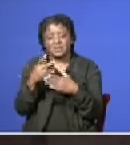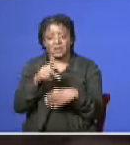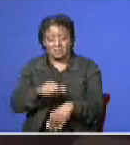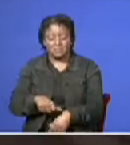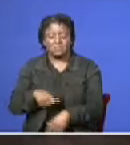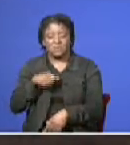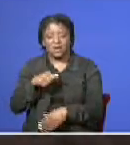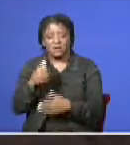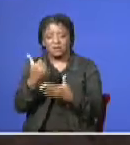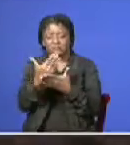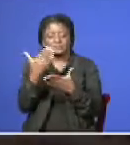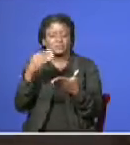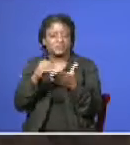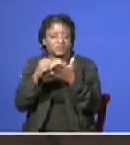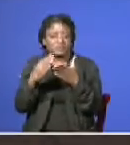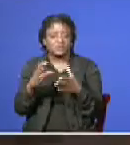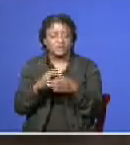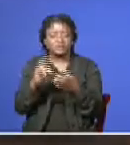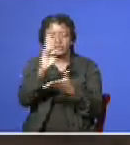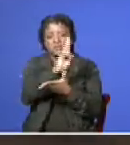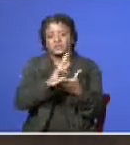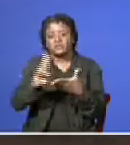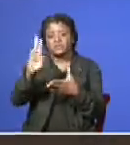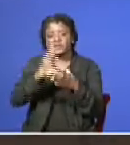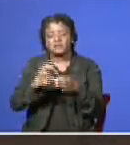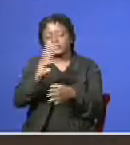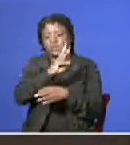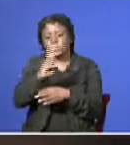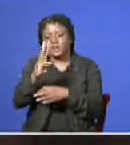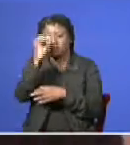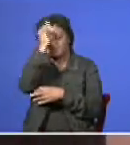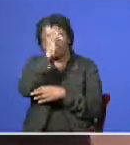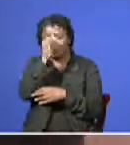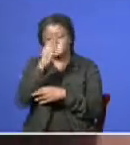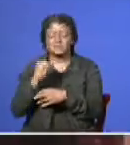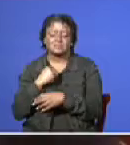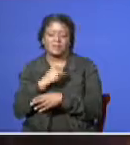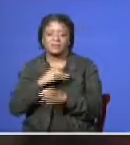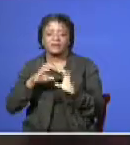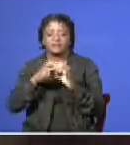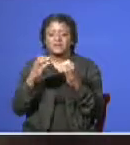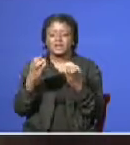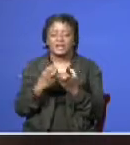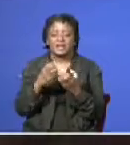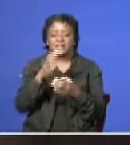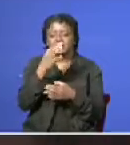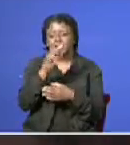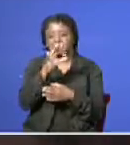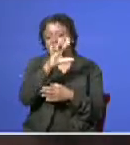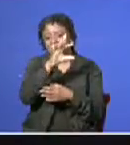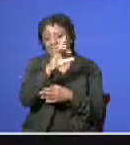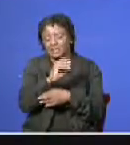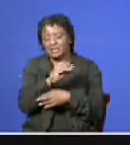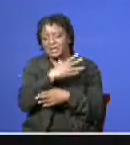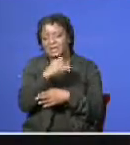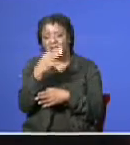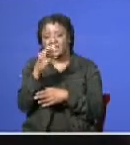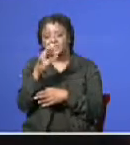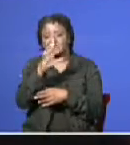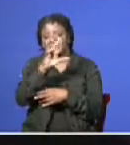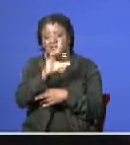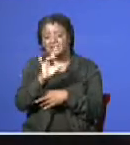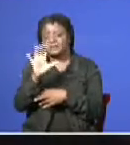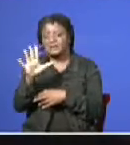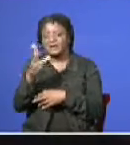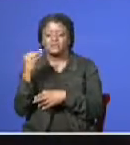Indies, Prime Minister the Most Honorable Dr. Hubert Minnis, who was a member of the classes of 1980 and 1985, and a member and fellow